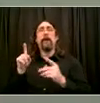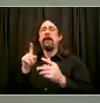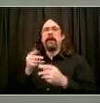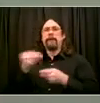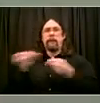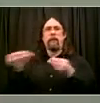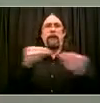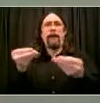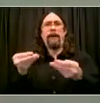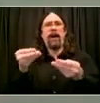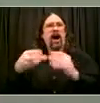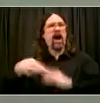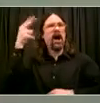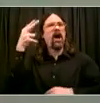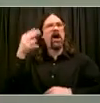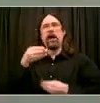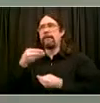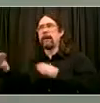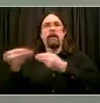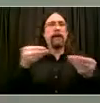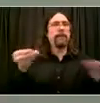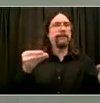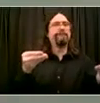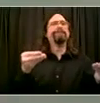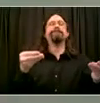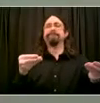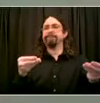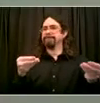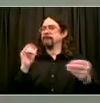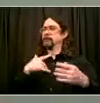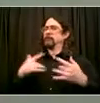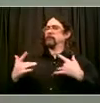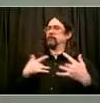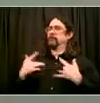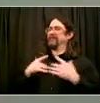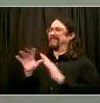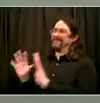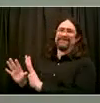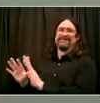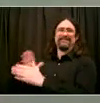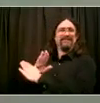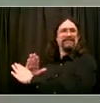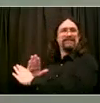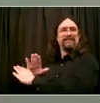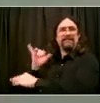of all of the infections. So while it's a worrisome sign, it doesn't represent an acute threat to their public